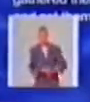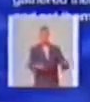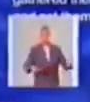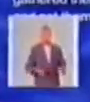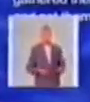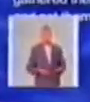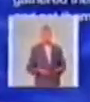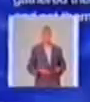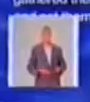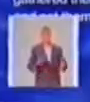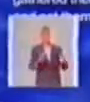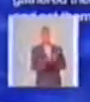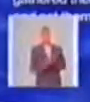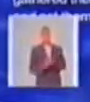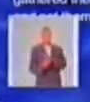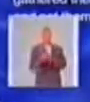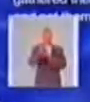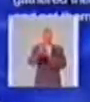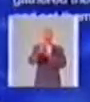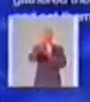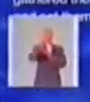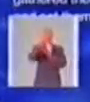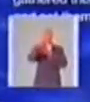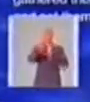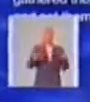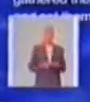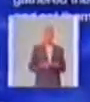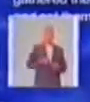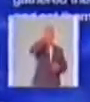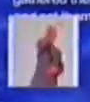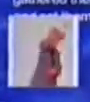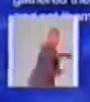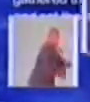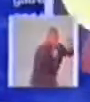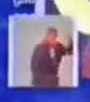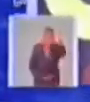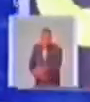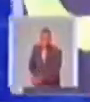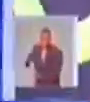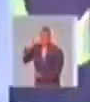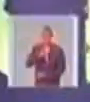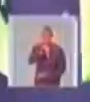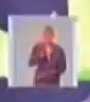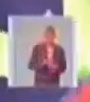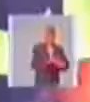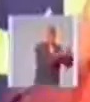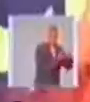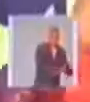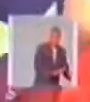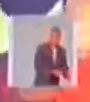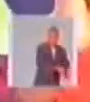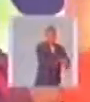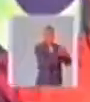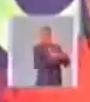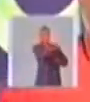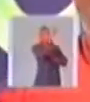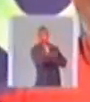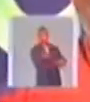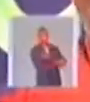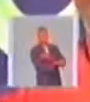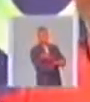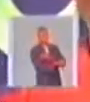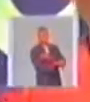Aha, and now Nehemiah say, Oton sa efre Israel mu empeninfoni nina. Na obisa wamo asemba